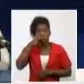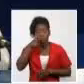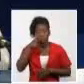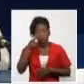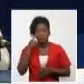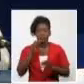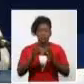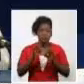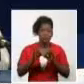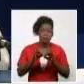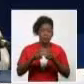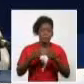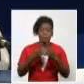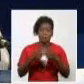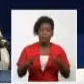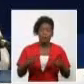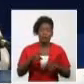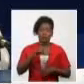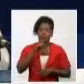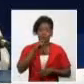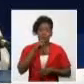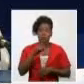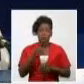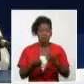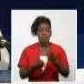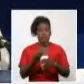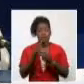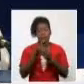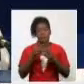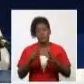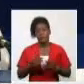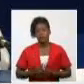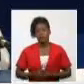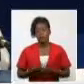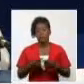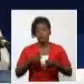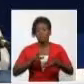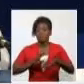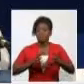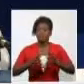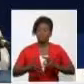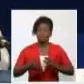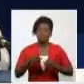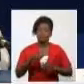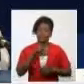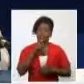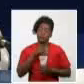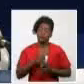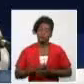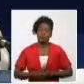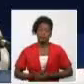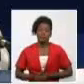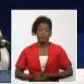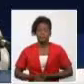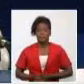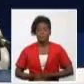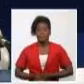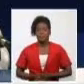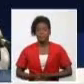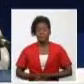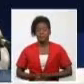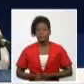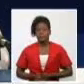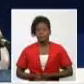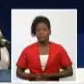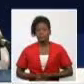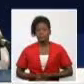and yesterday he presented an acute myocardial infarction, and with the complications he already had, it was